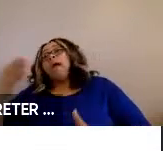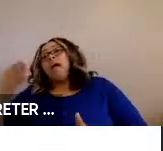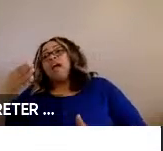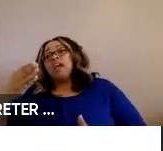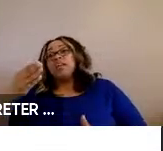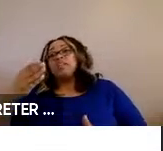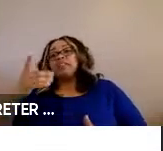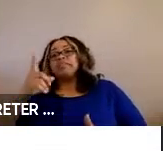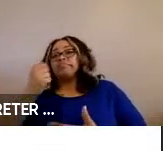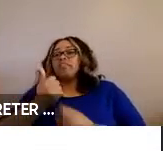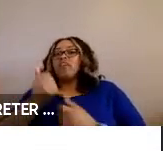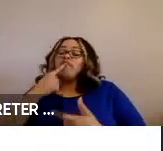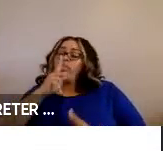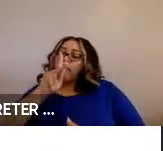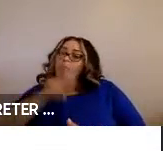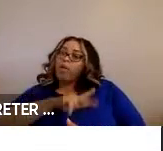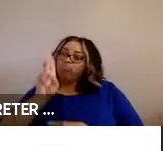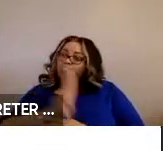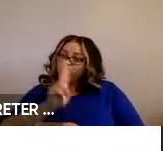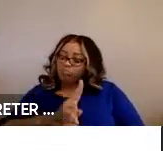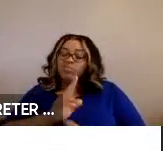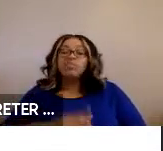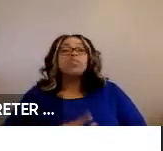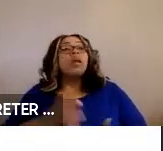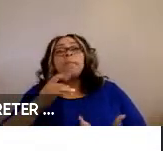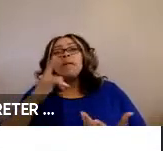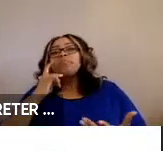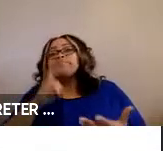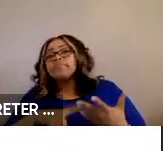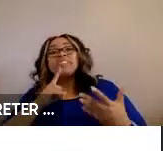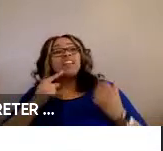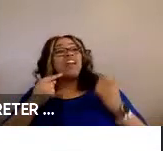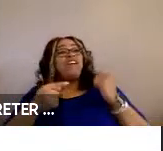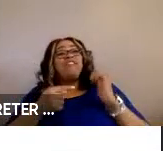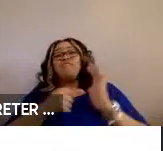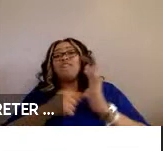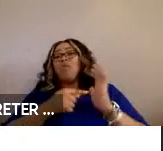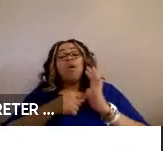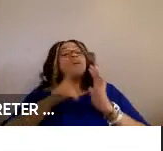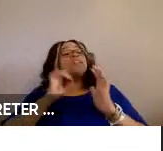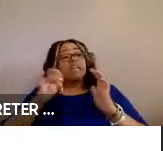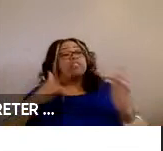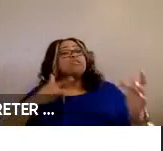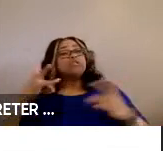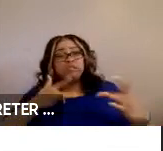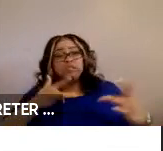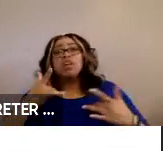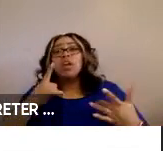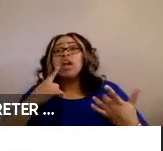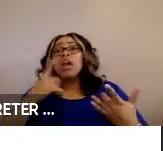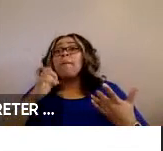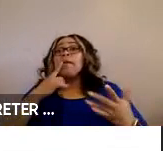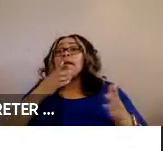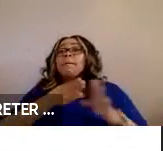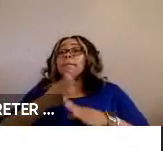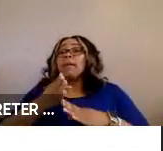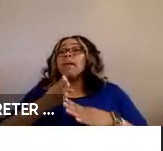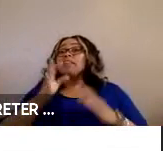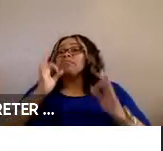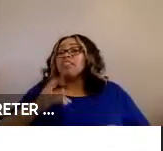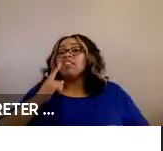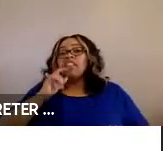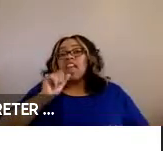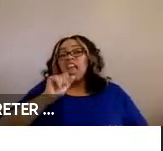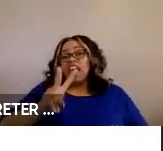autonomous vehicle for personal use. Many noted that affordability is a main concern and would ultimately be a main determinant in their